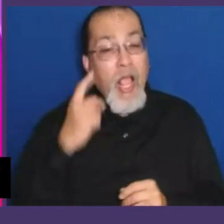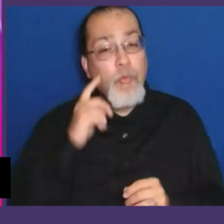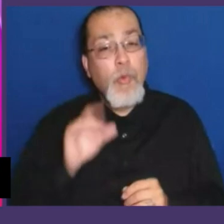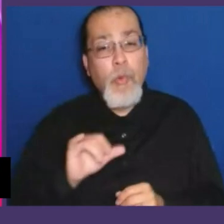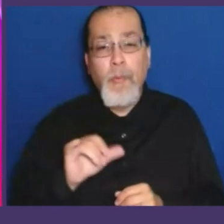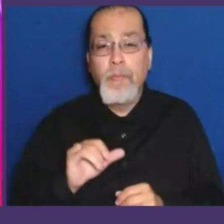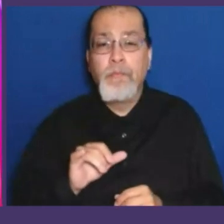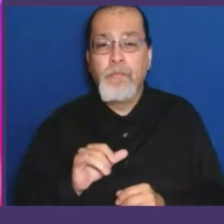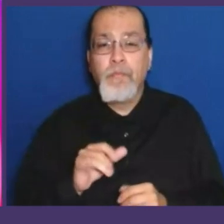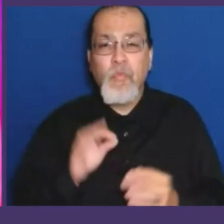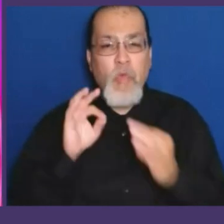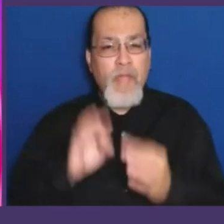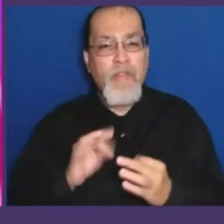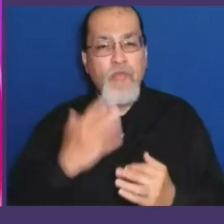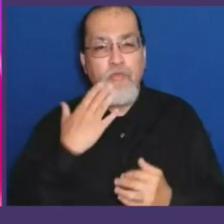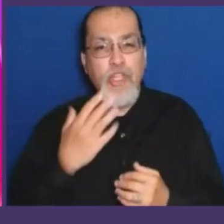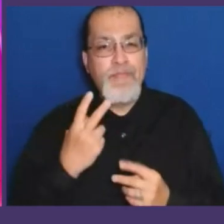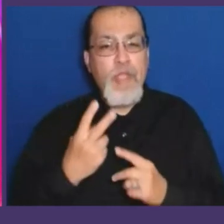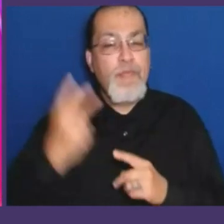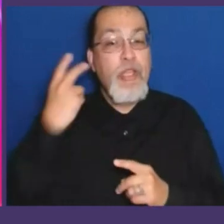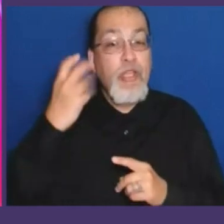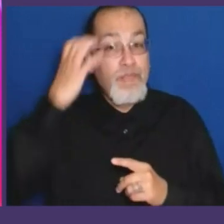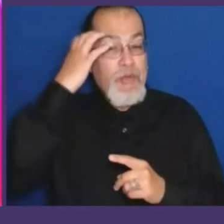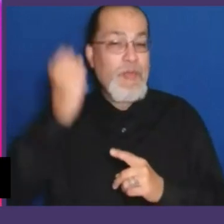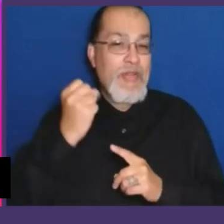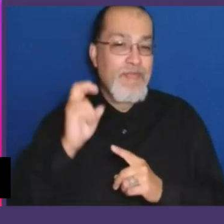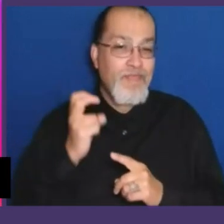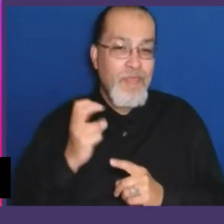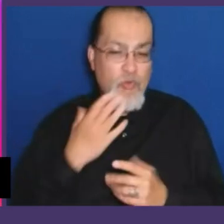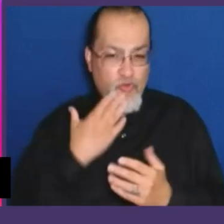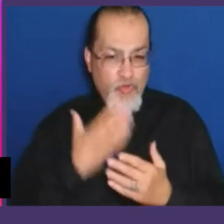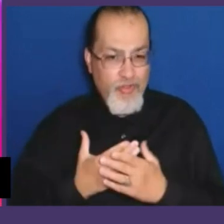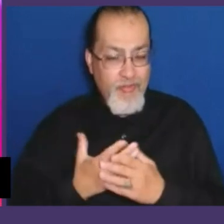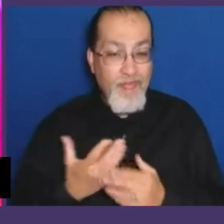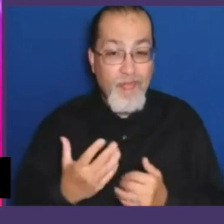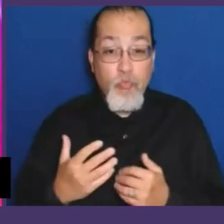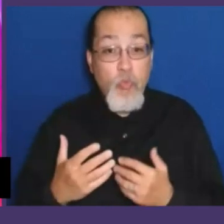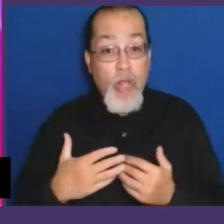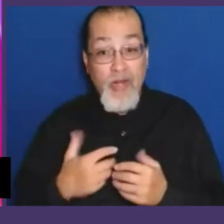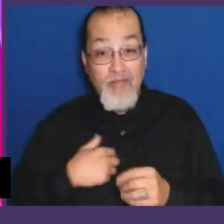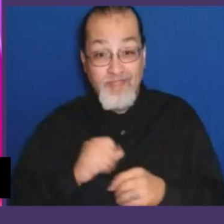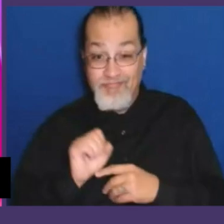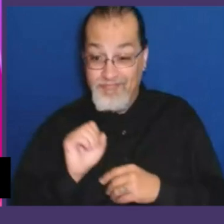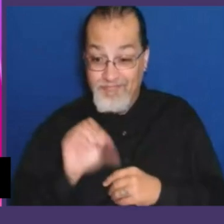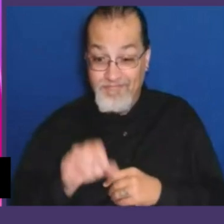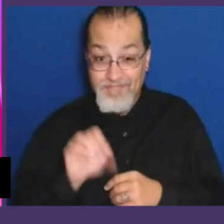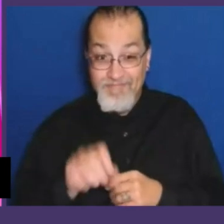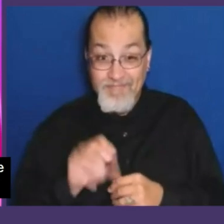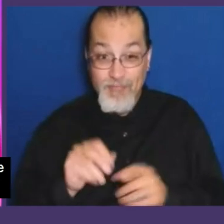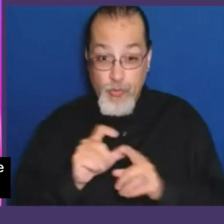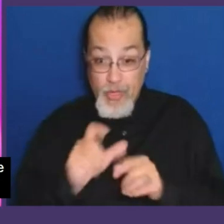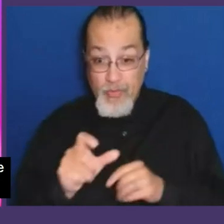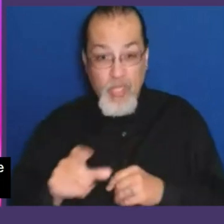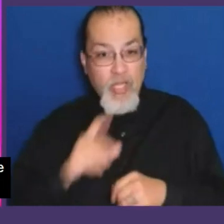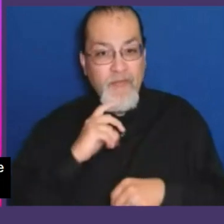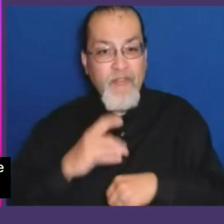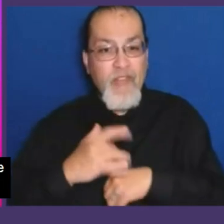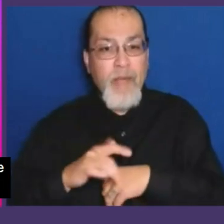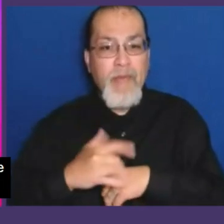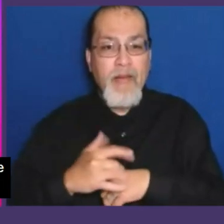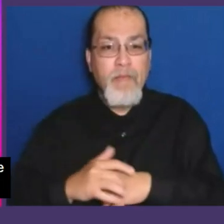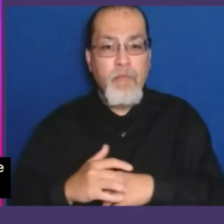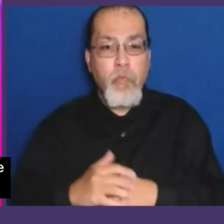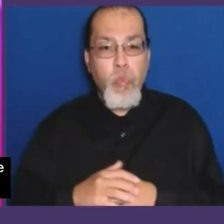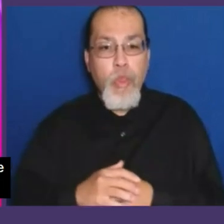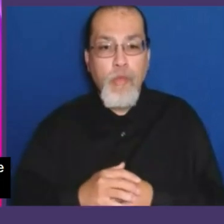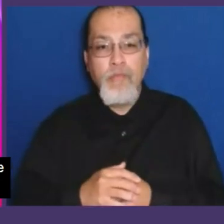So whatever fits into the context window is immediately available to the transformer through its internal self-attention mechanism. And